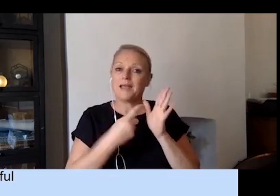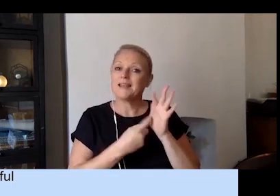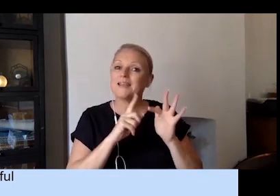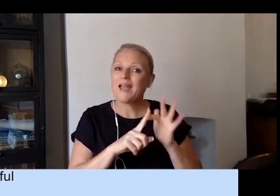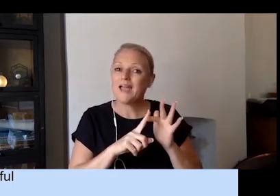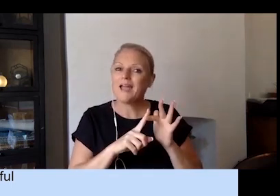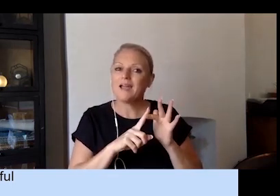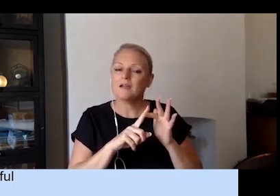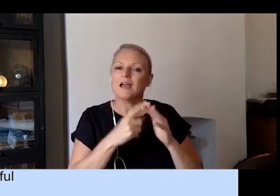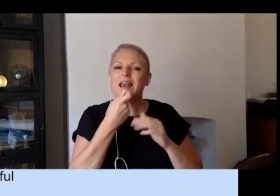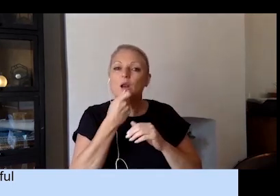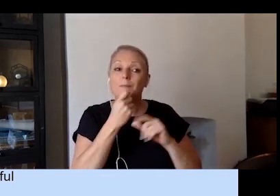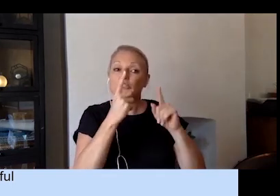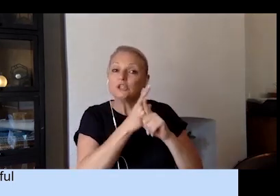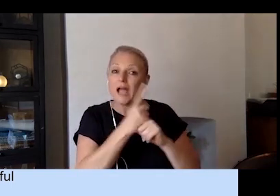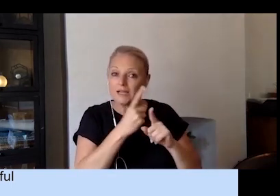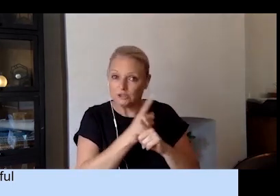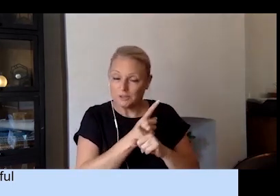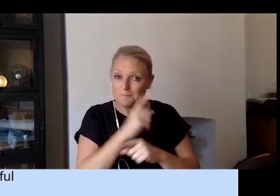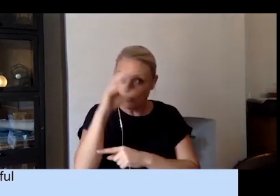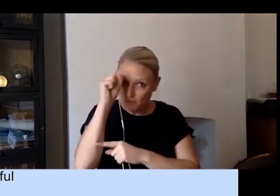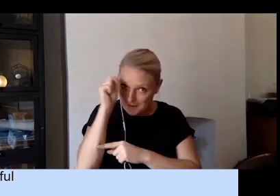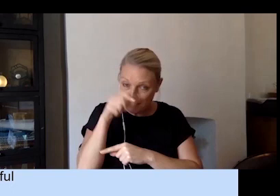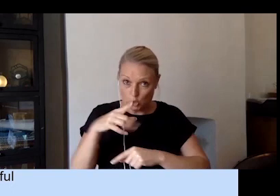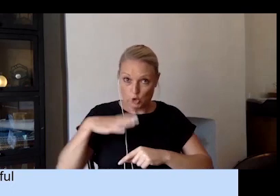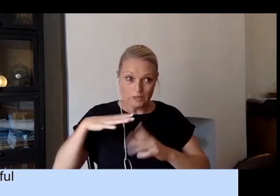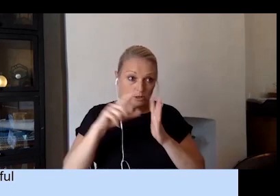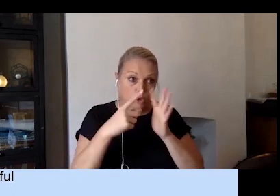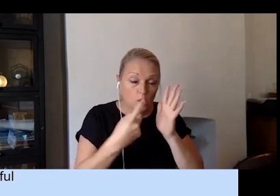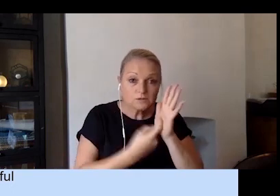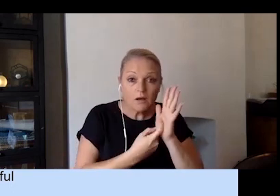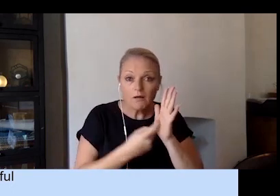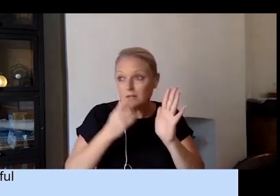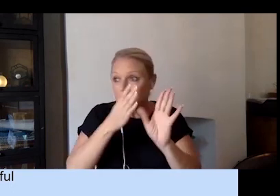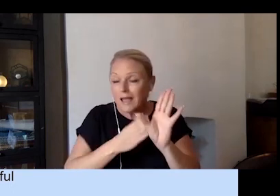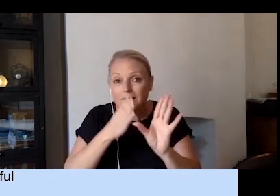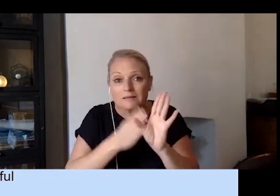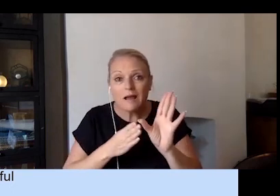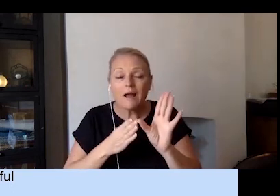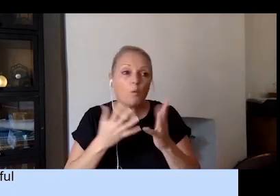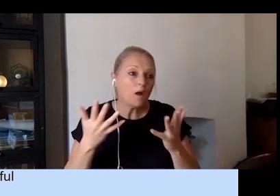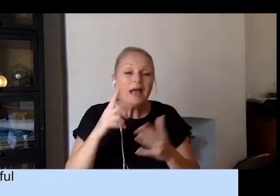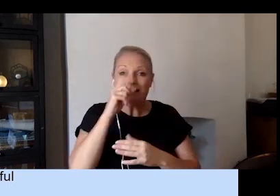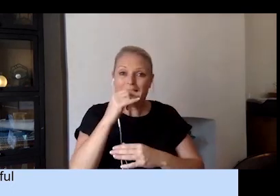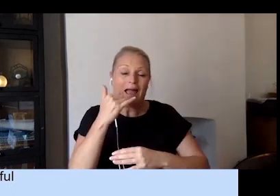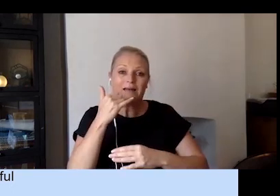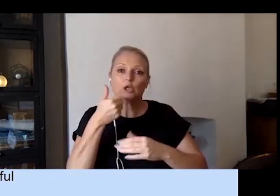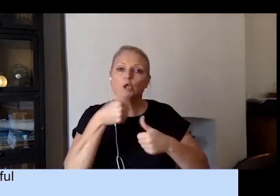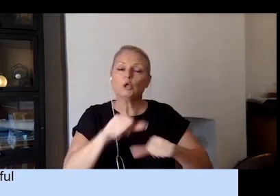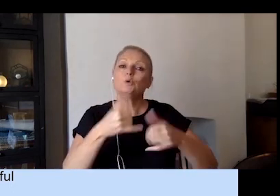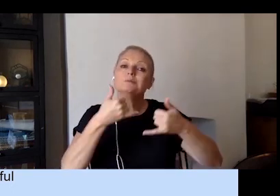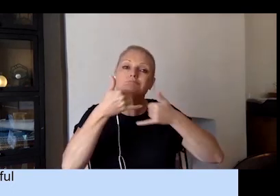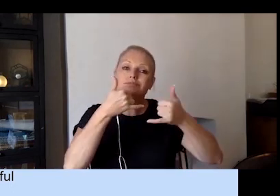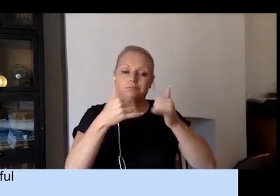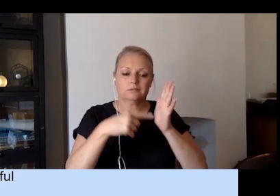mental health services from your home via telehealth. And if you have a referral from your GP, which means that you